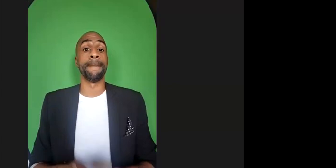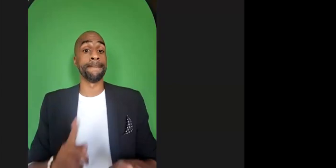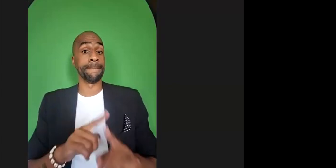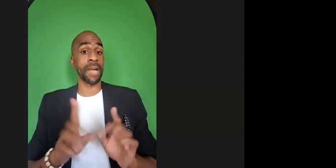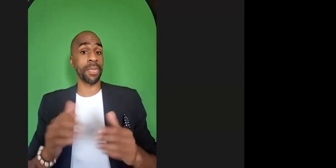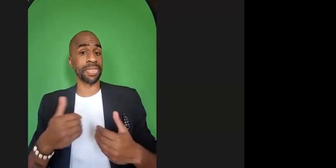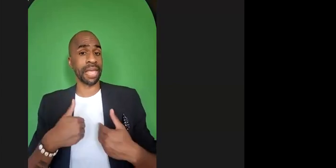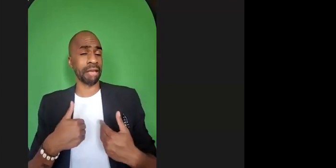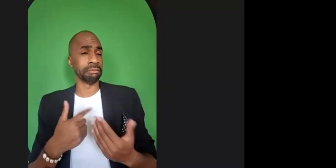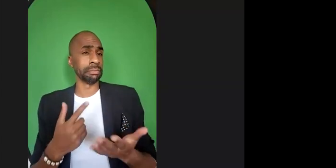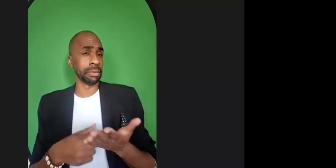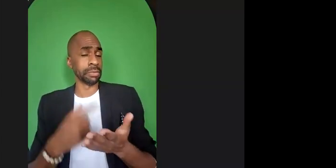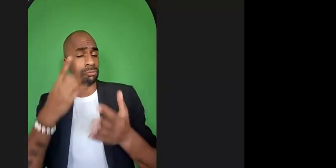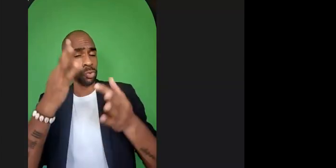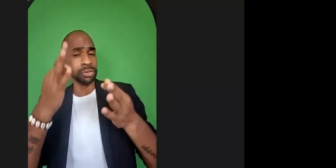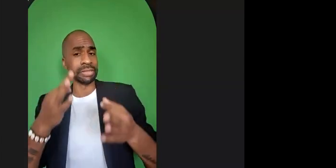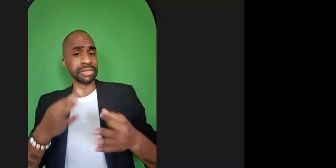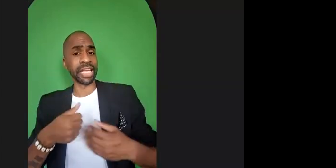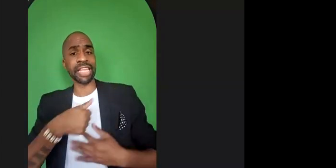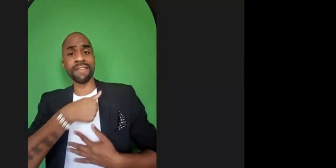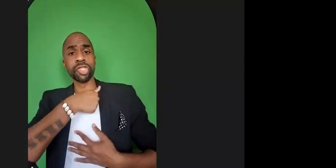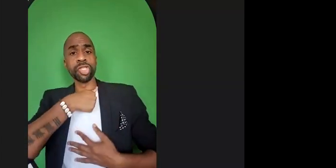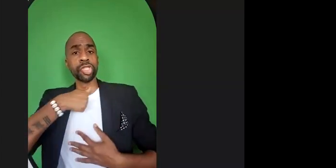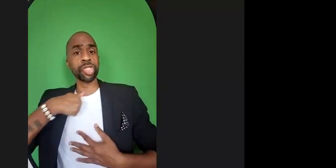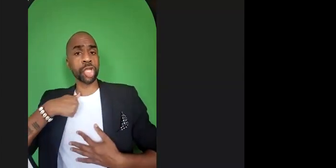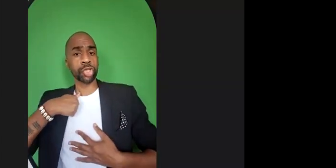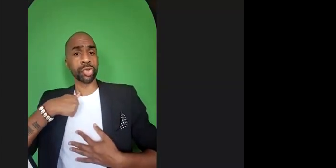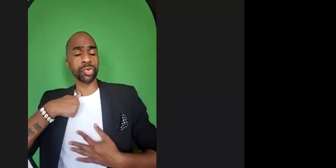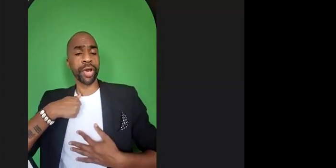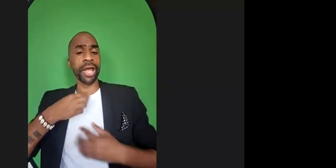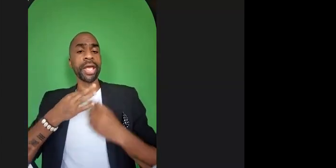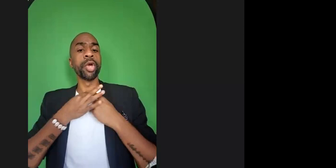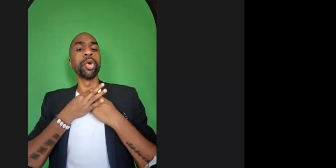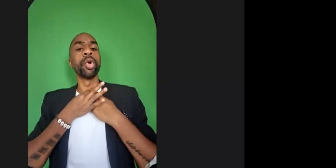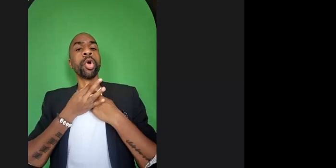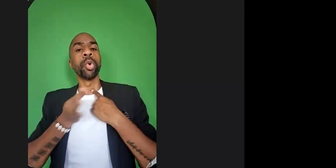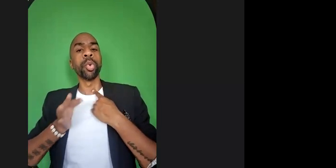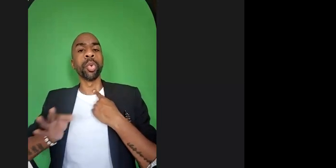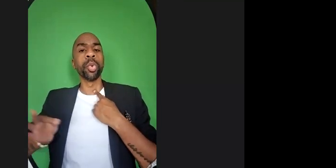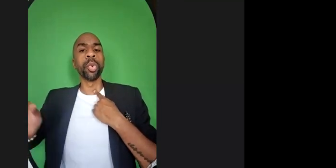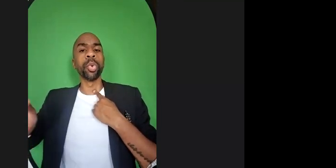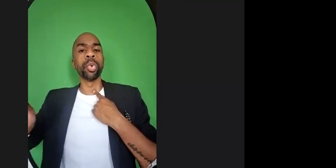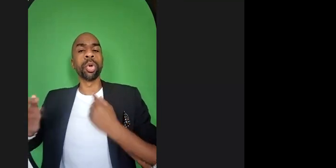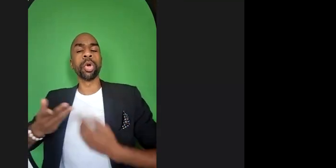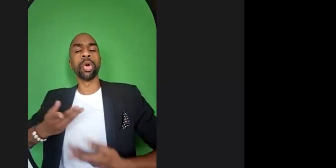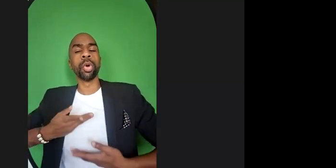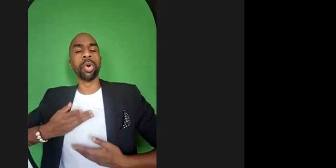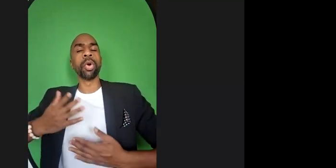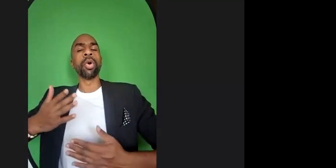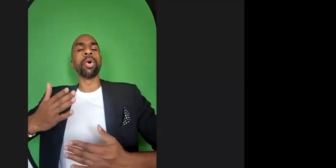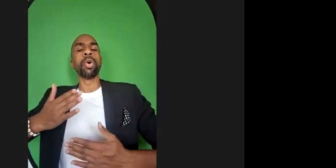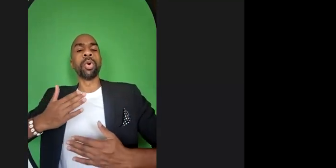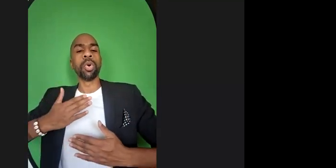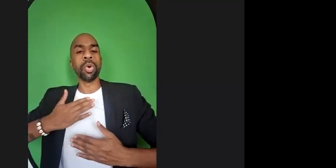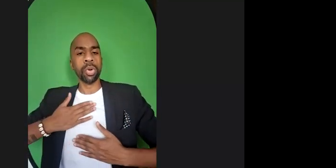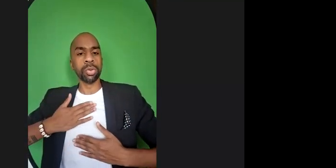have a surgical procedure to have a tracheostomy, which is a tube inserted through the neck,